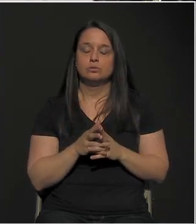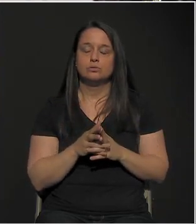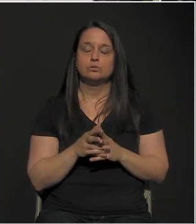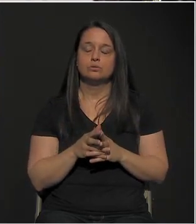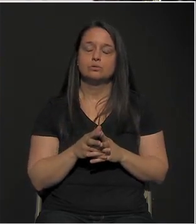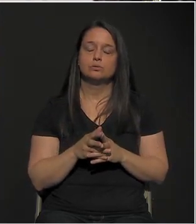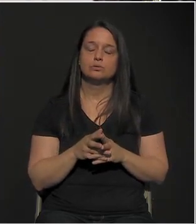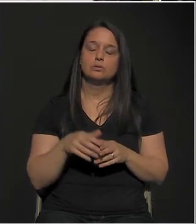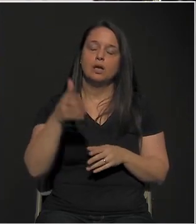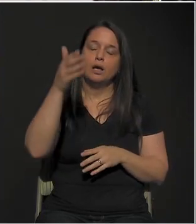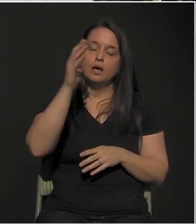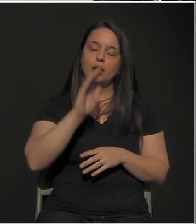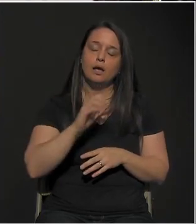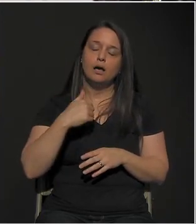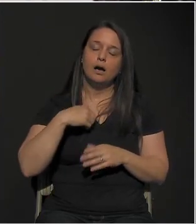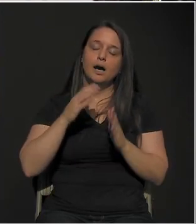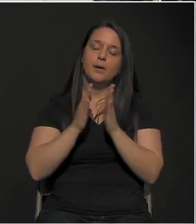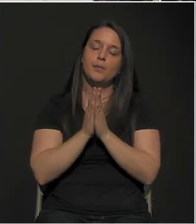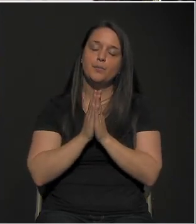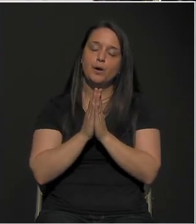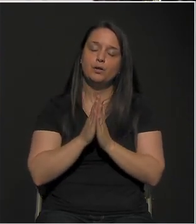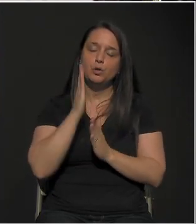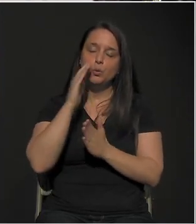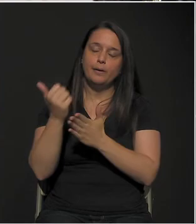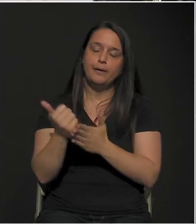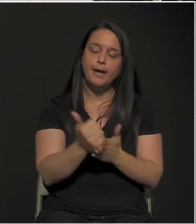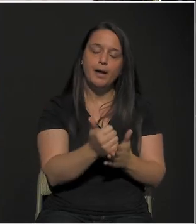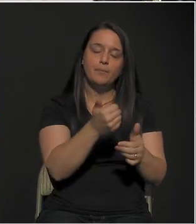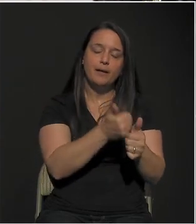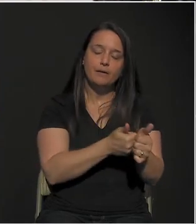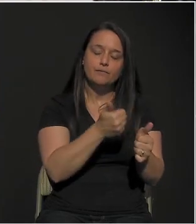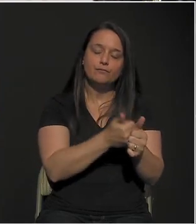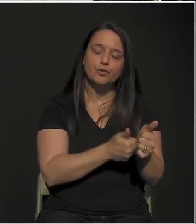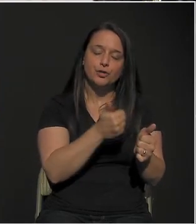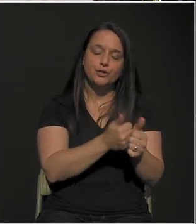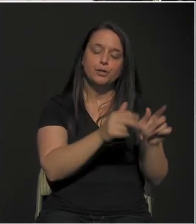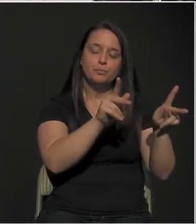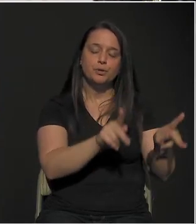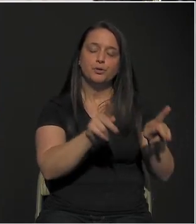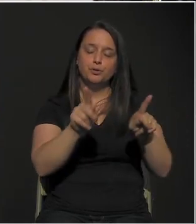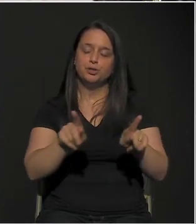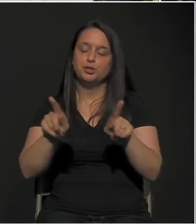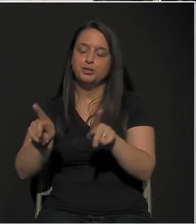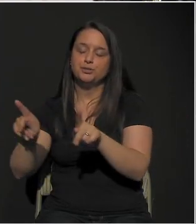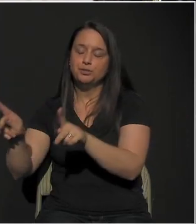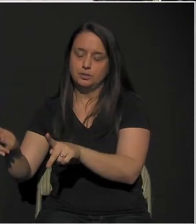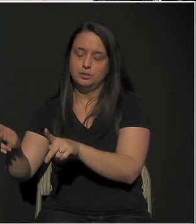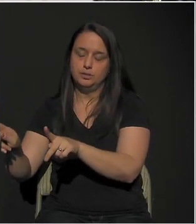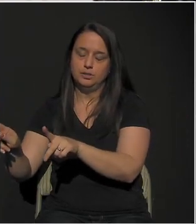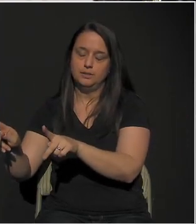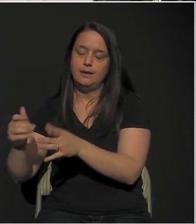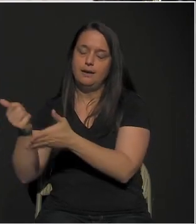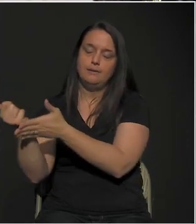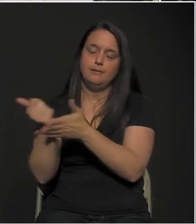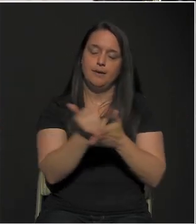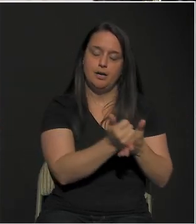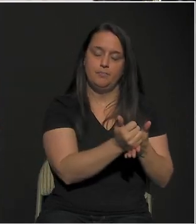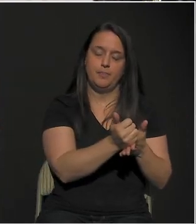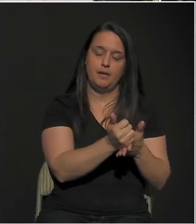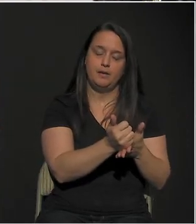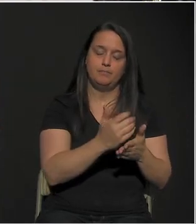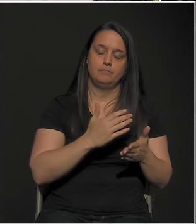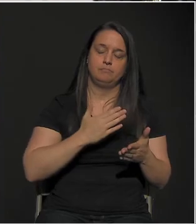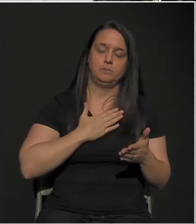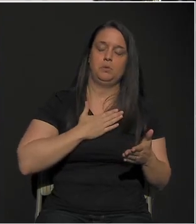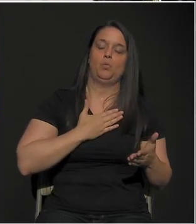God, I pray that you will help every single person to be on mission, to be willing to step into the uncomfortable, to be